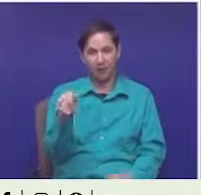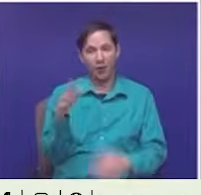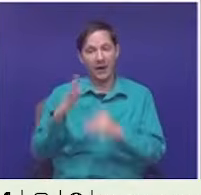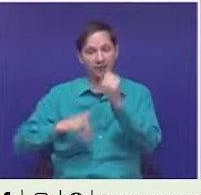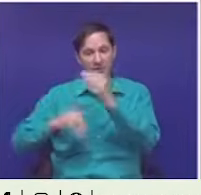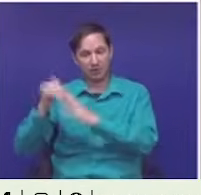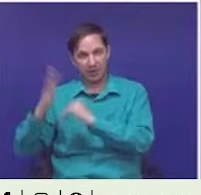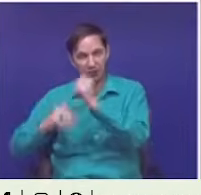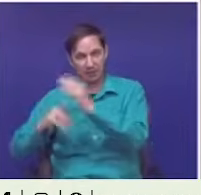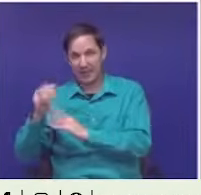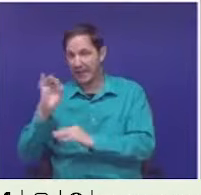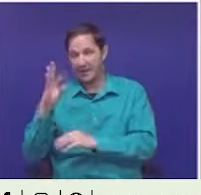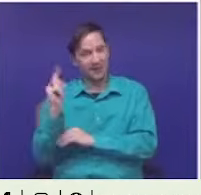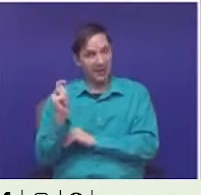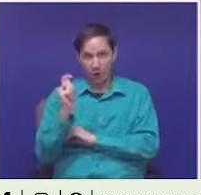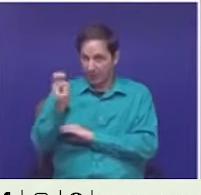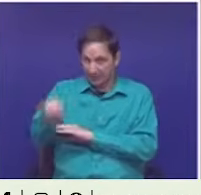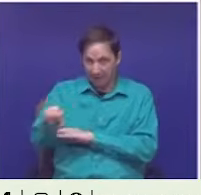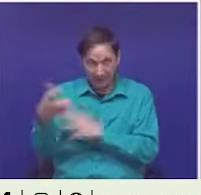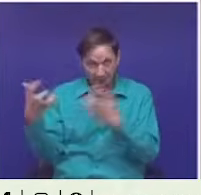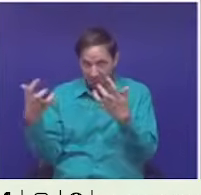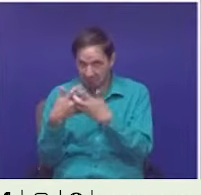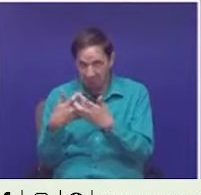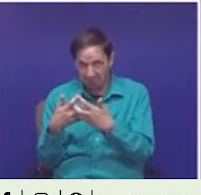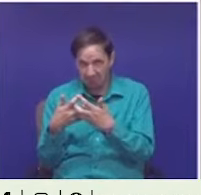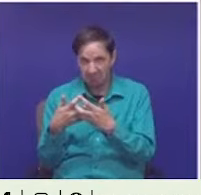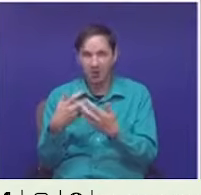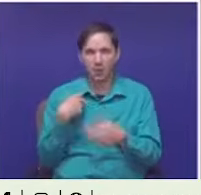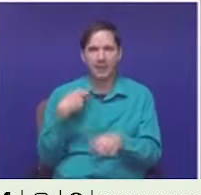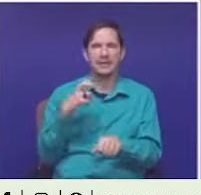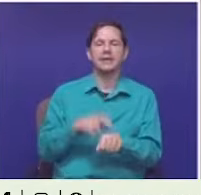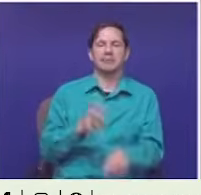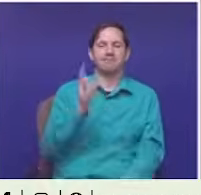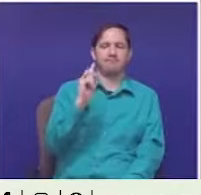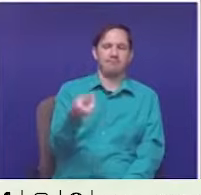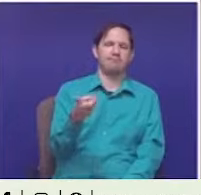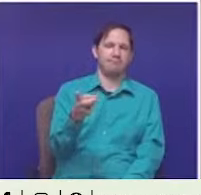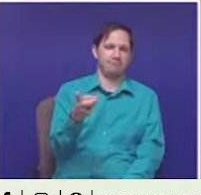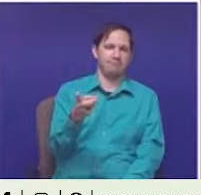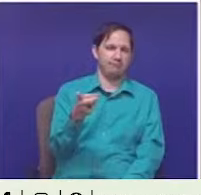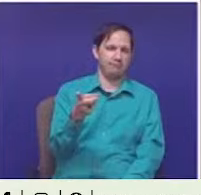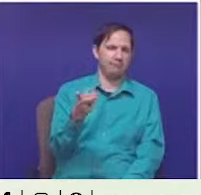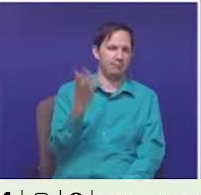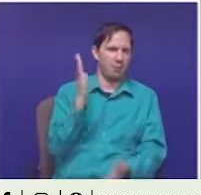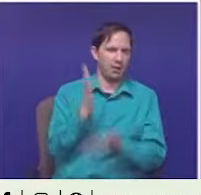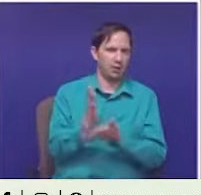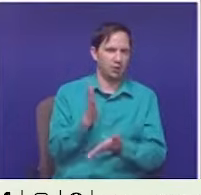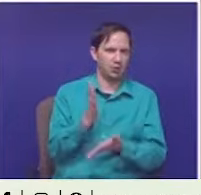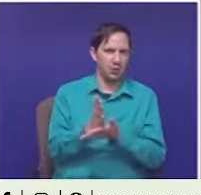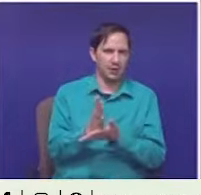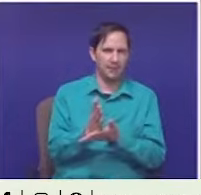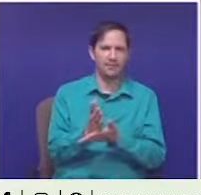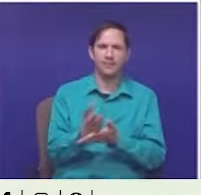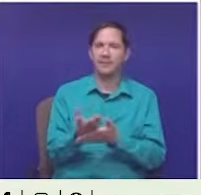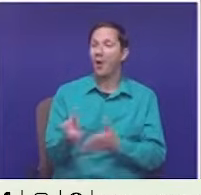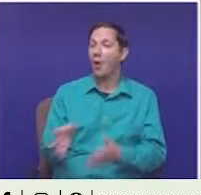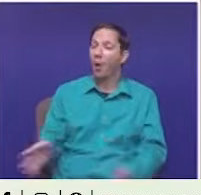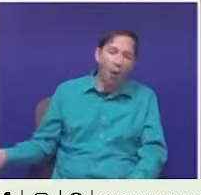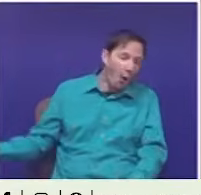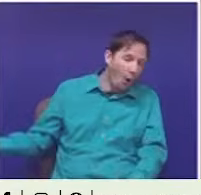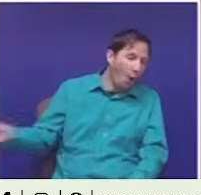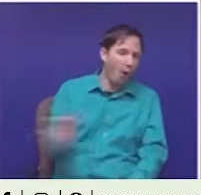grant. If they are not spending accordingly, we need to call that out. We need to make sure that there shouldn't be a single province that